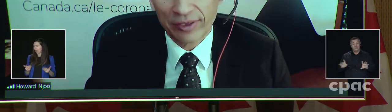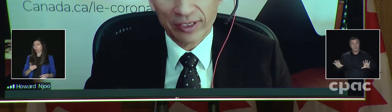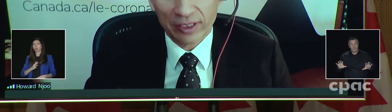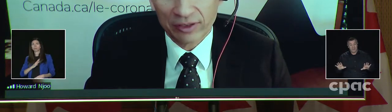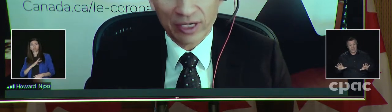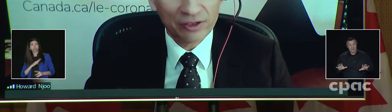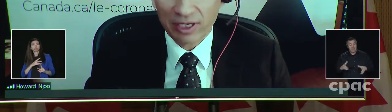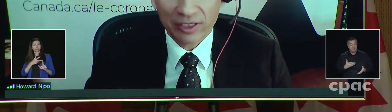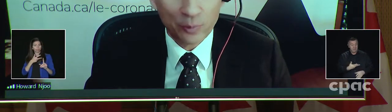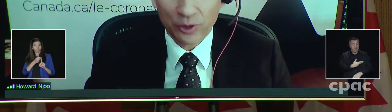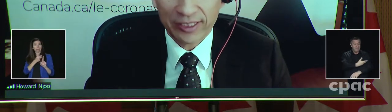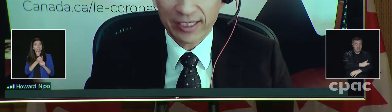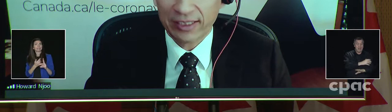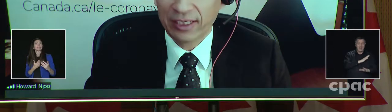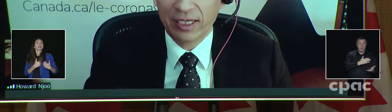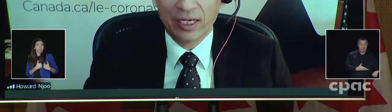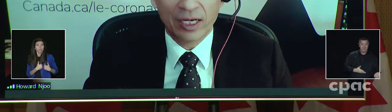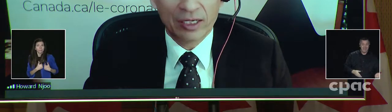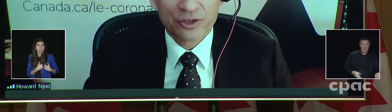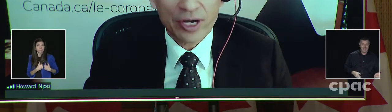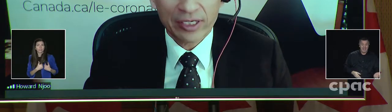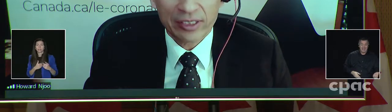So I think to underline the point again,